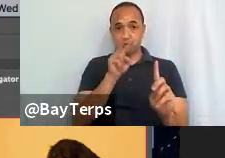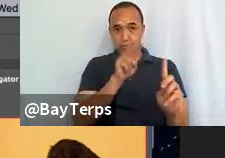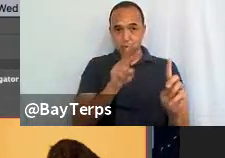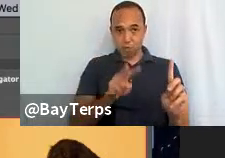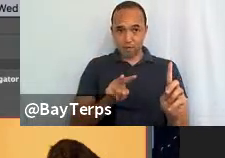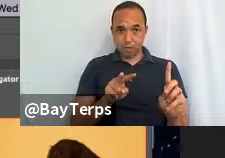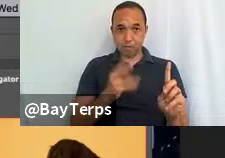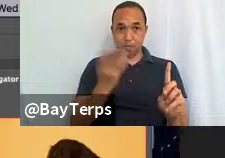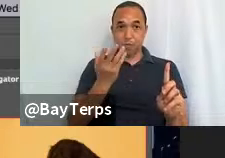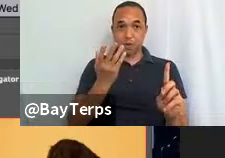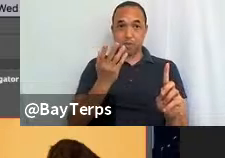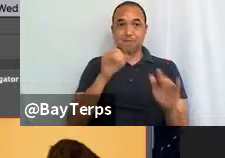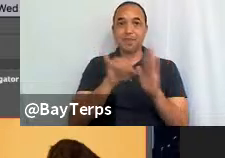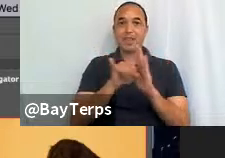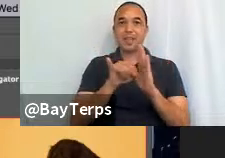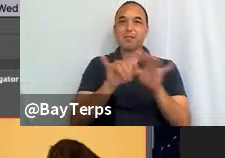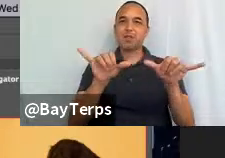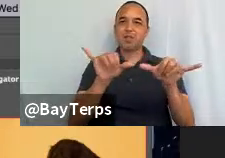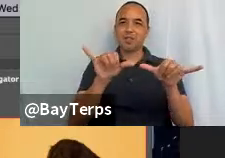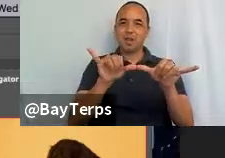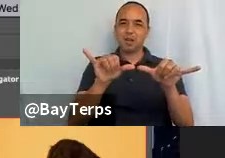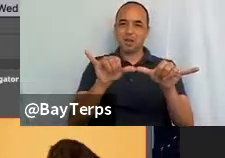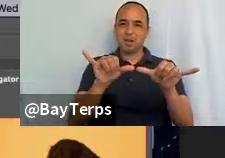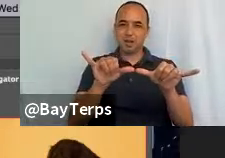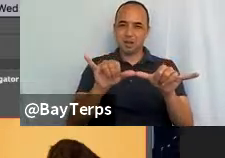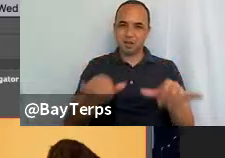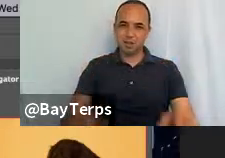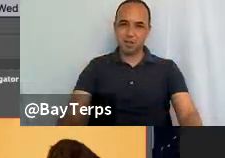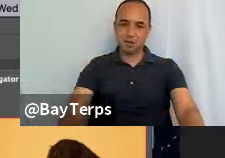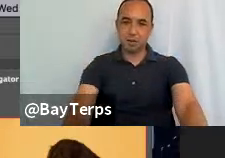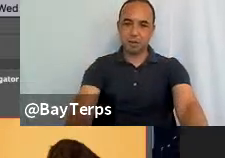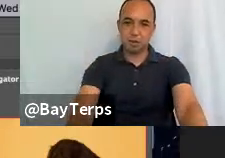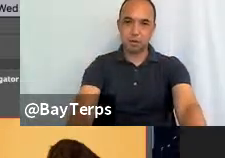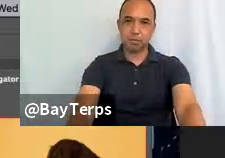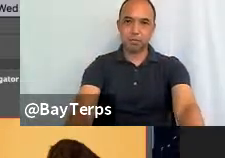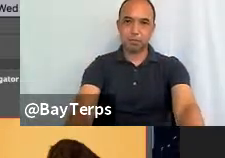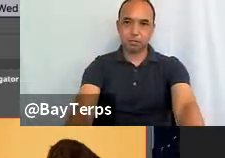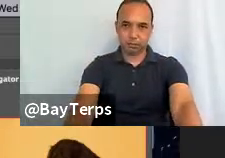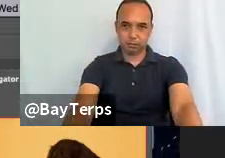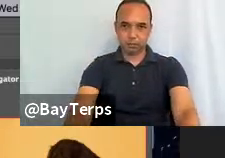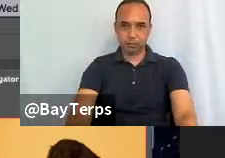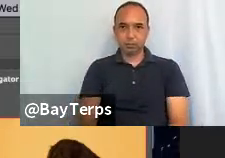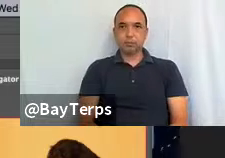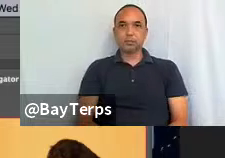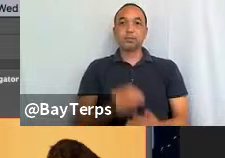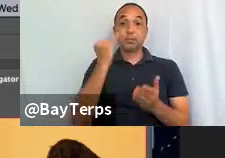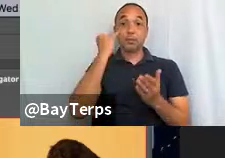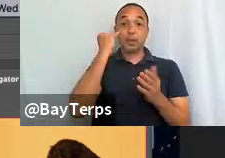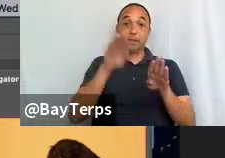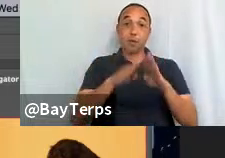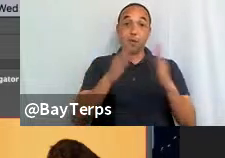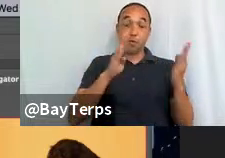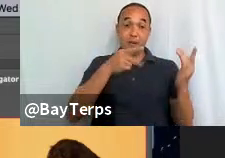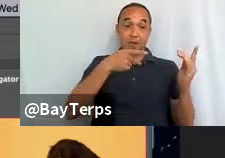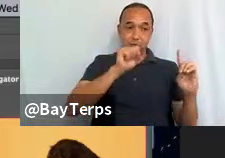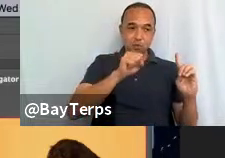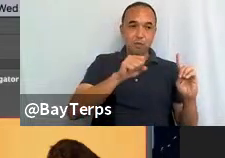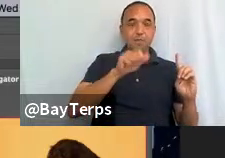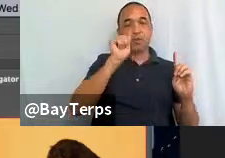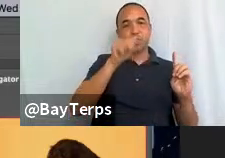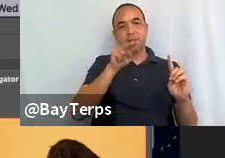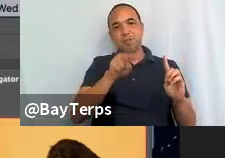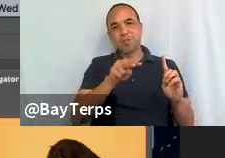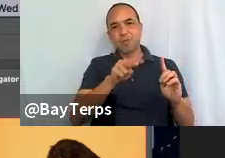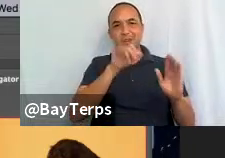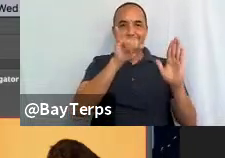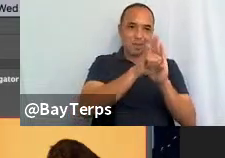is your image size. If you're opening something up in Photoshop, you can check this really easily by going to image size.